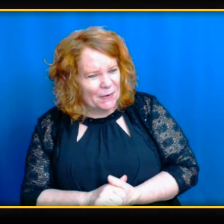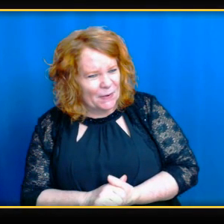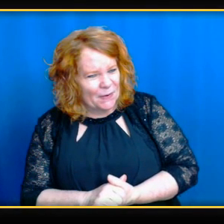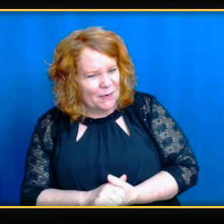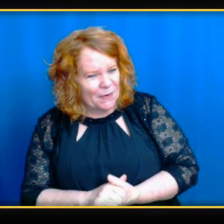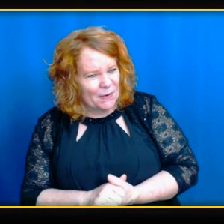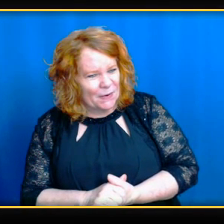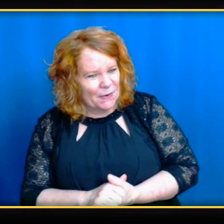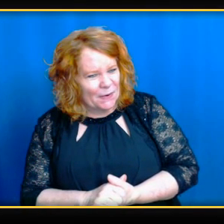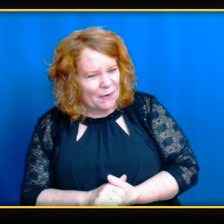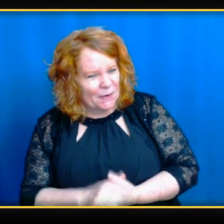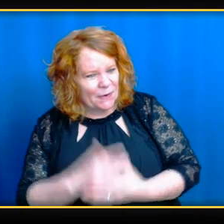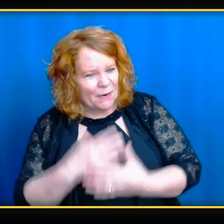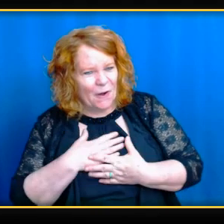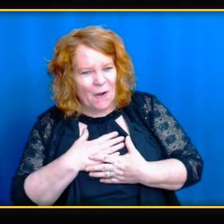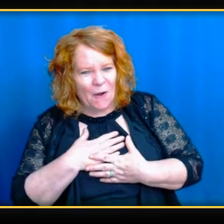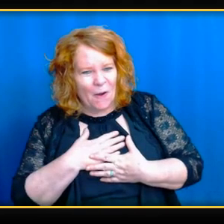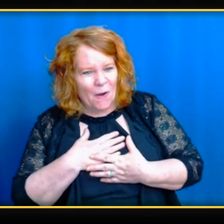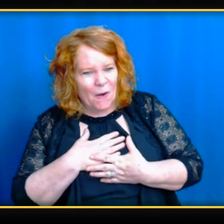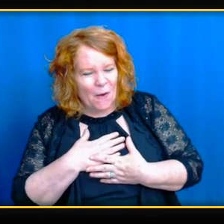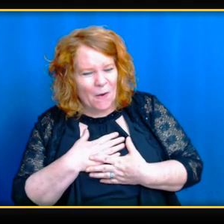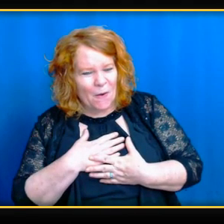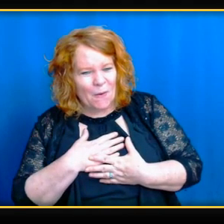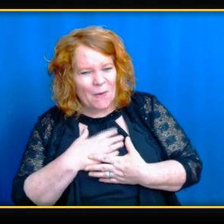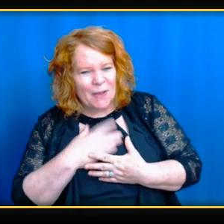Be careful. It's very, very, very heavy.